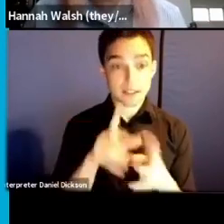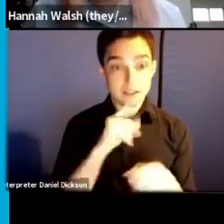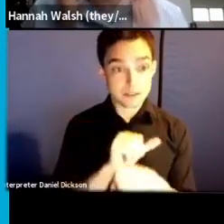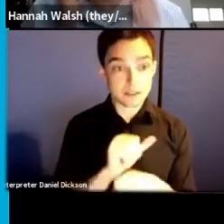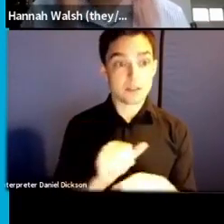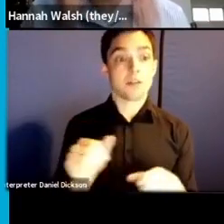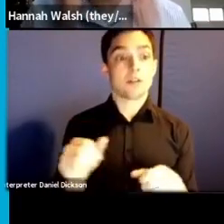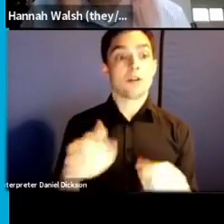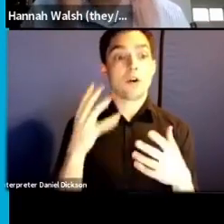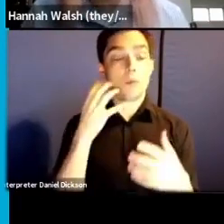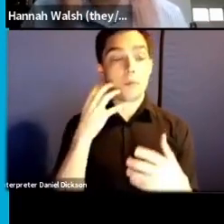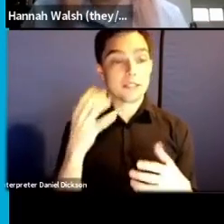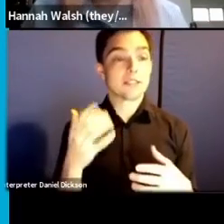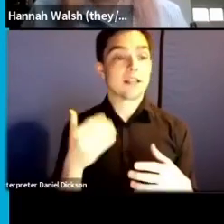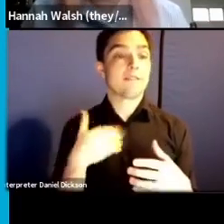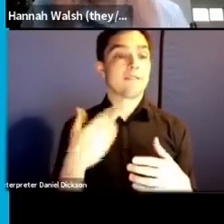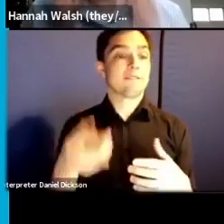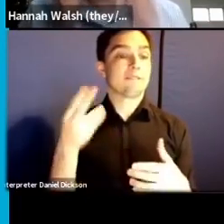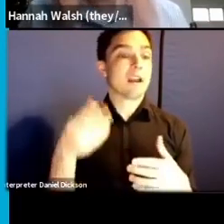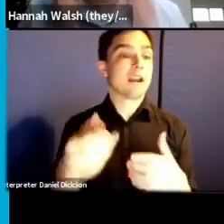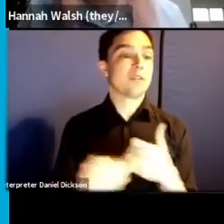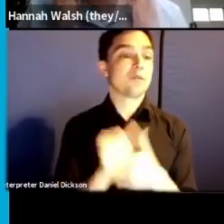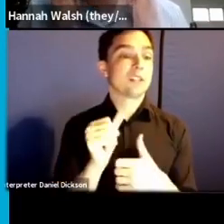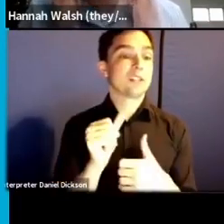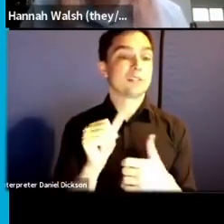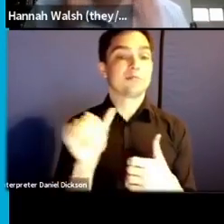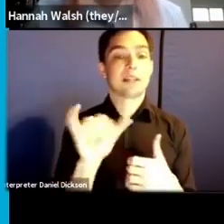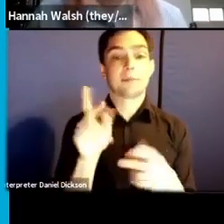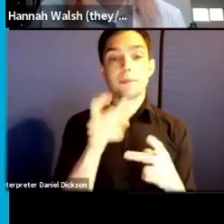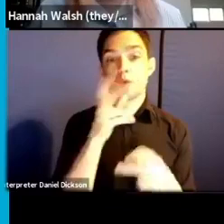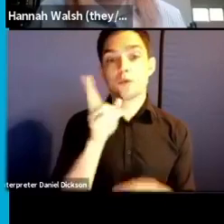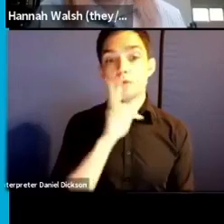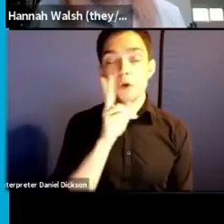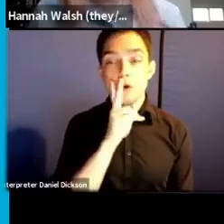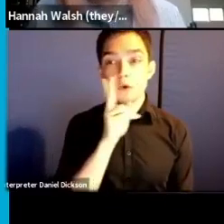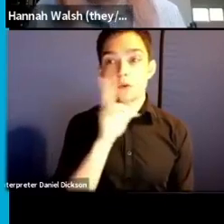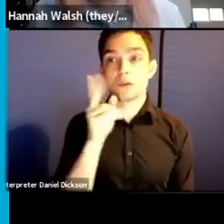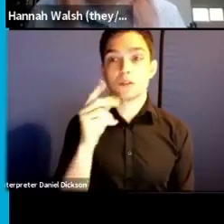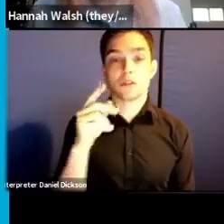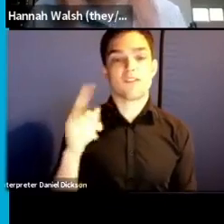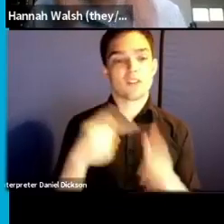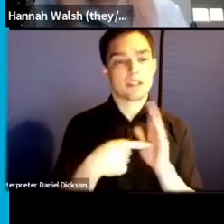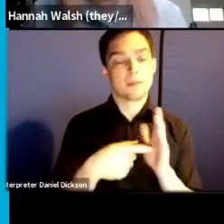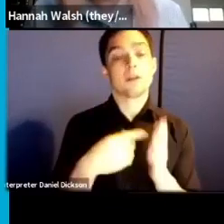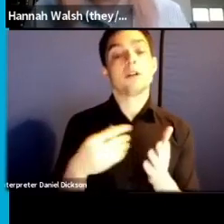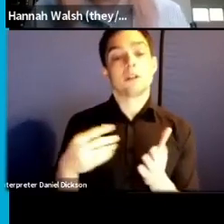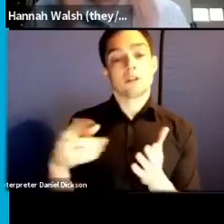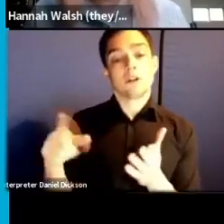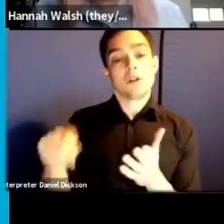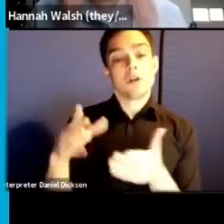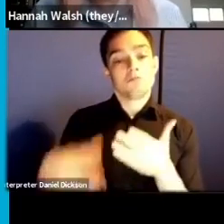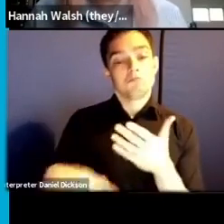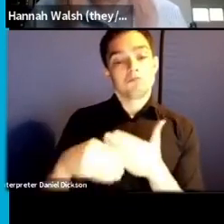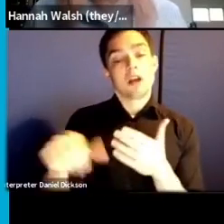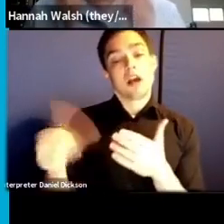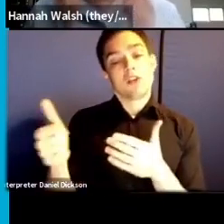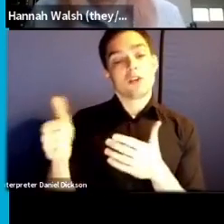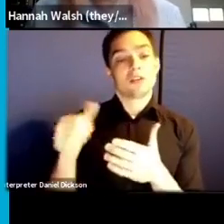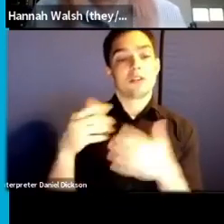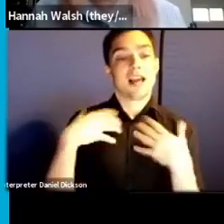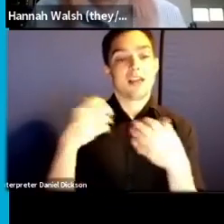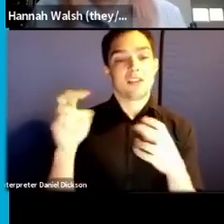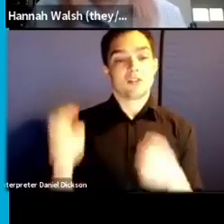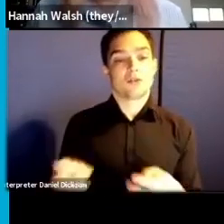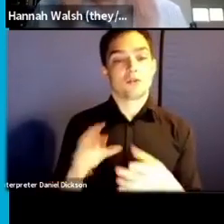or have some other high risk factor, such as individuals who smoke, may have additional underlying conditions, right,